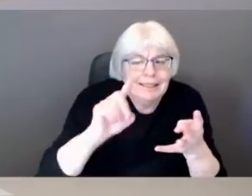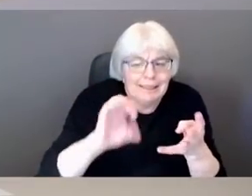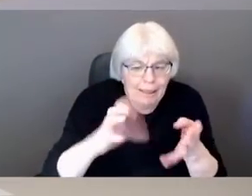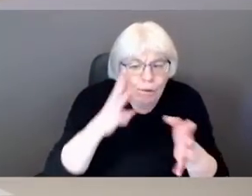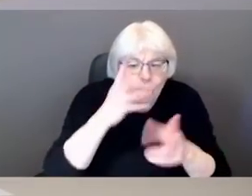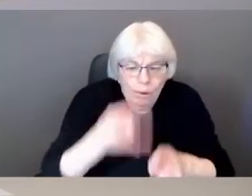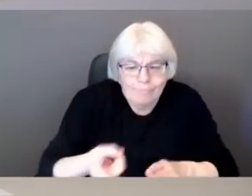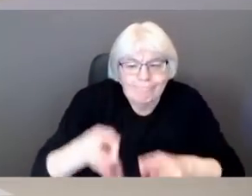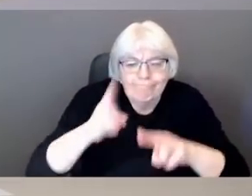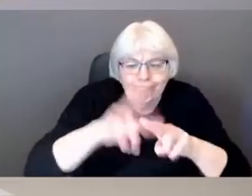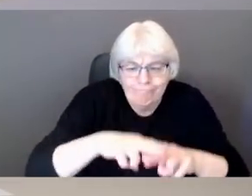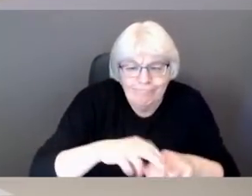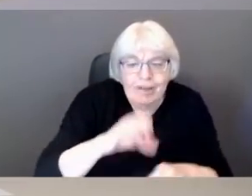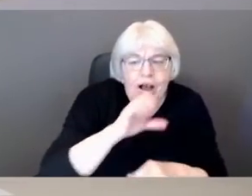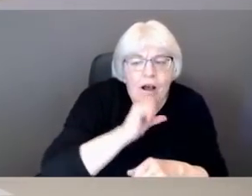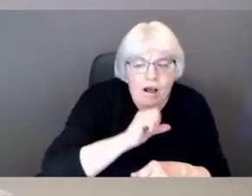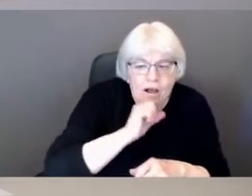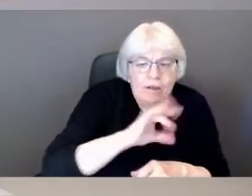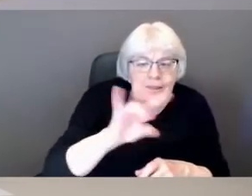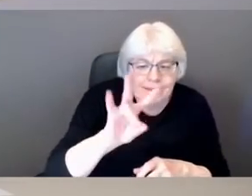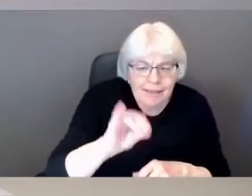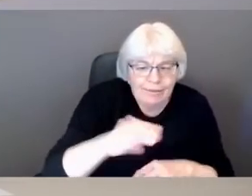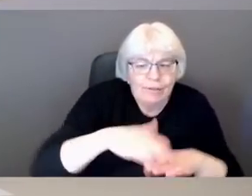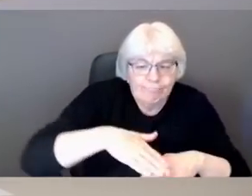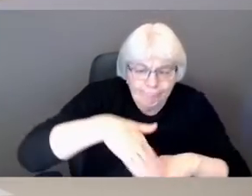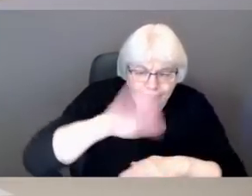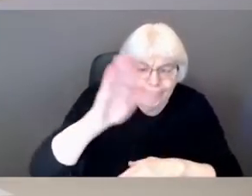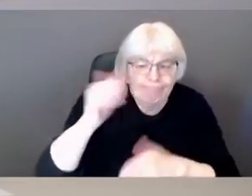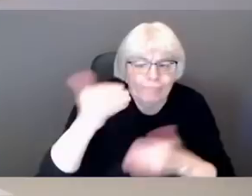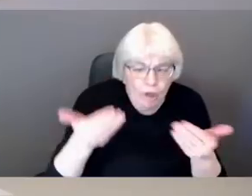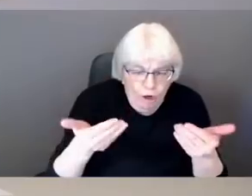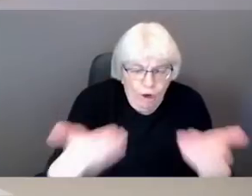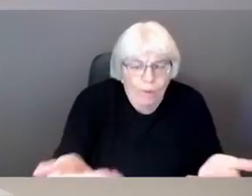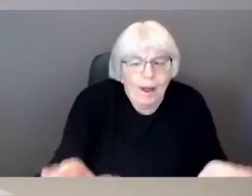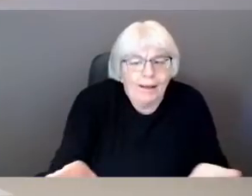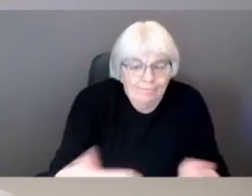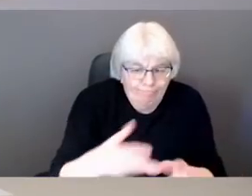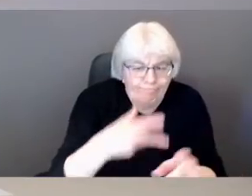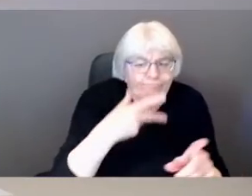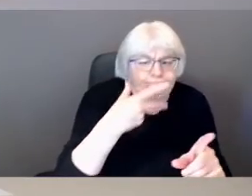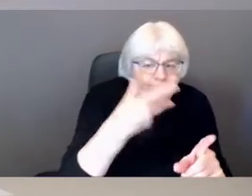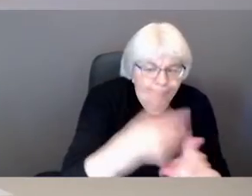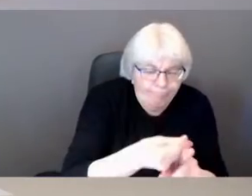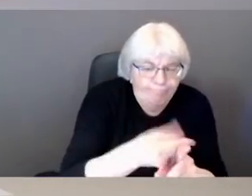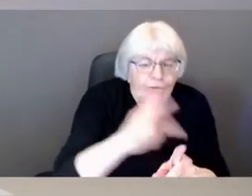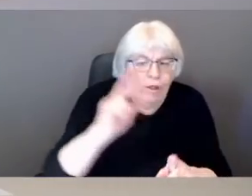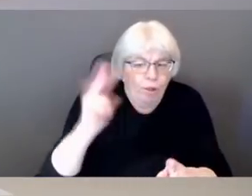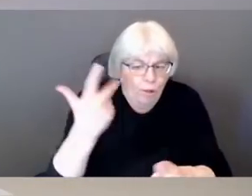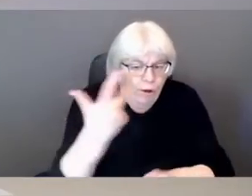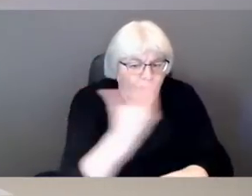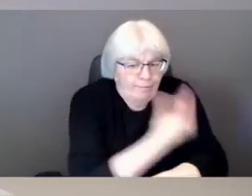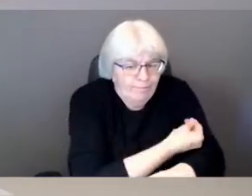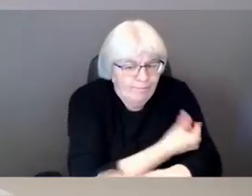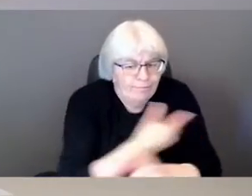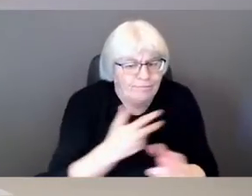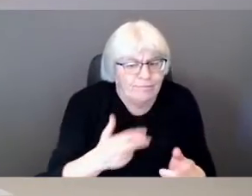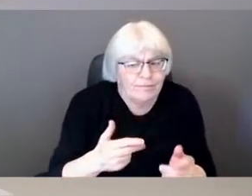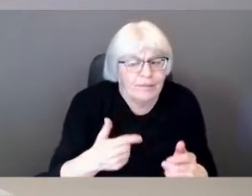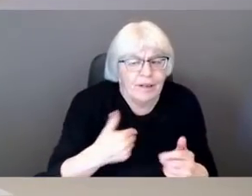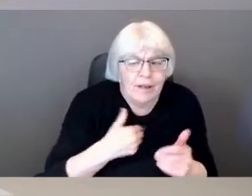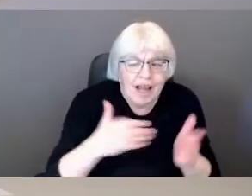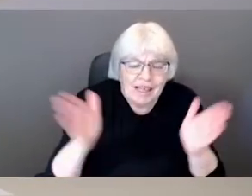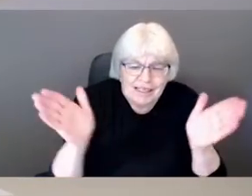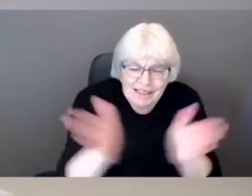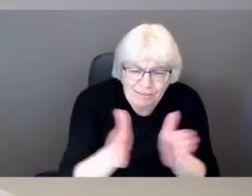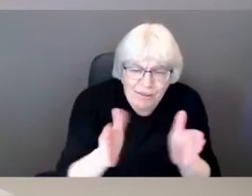to increase. As you point out, there were a small number, approximately 2,000 young people who may